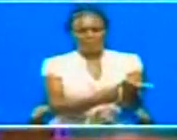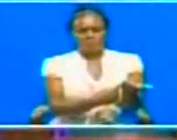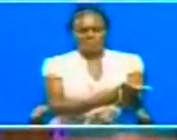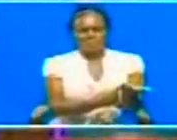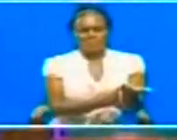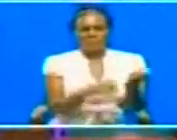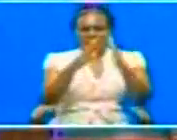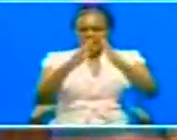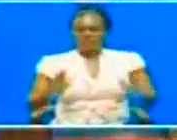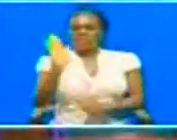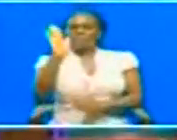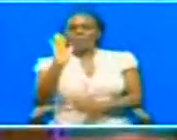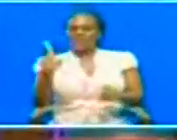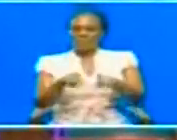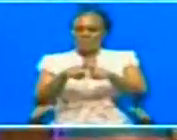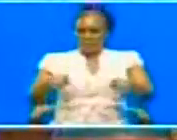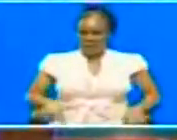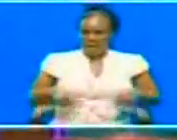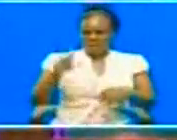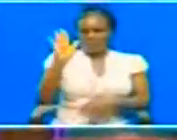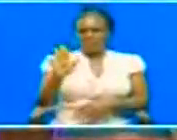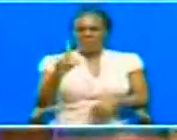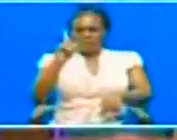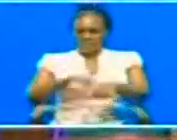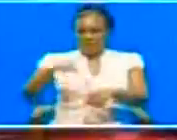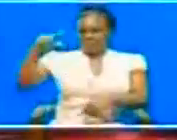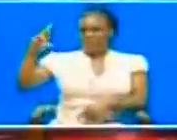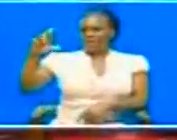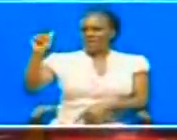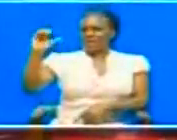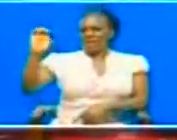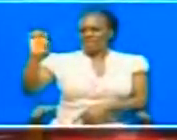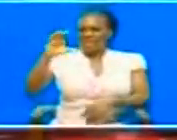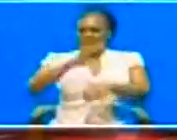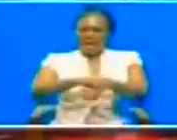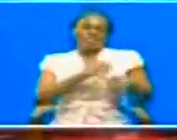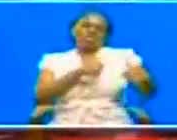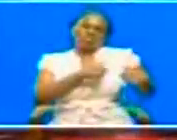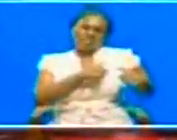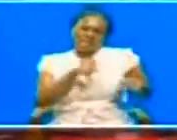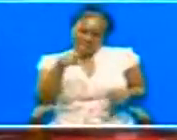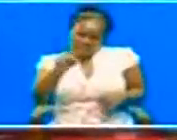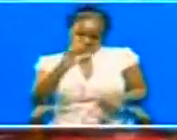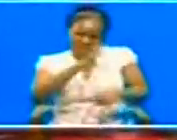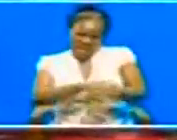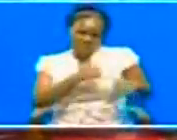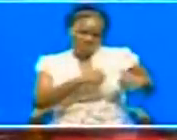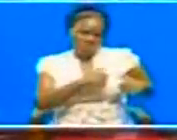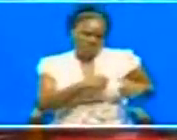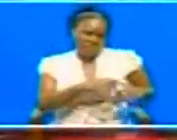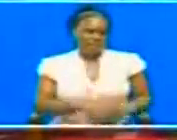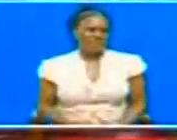in their houses and their lives, so when Grace gets a boyfriend, we should know that we have absolutely. Can't wait. Can't wait. I'll tweet